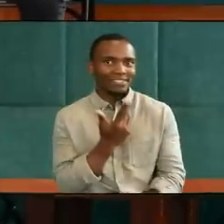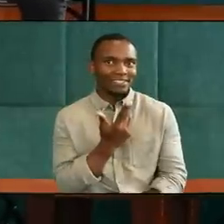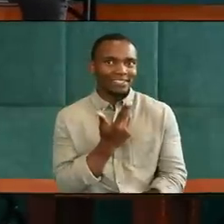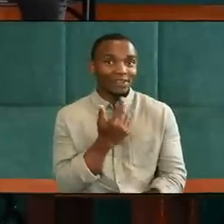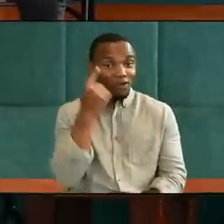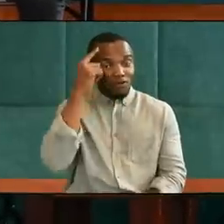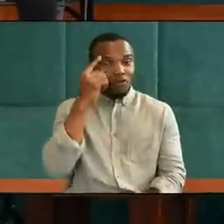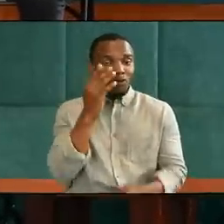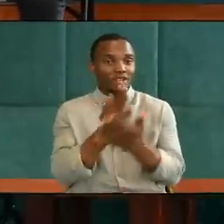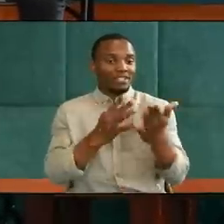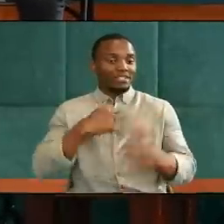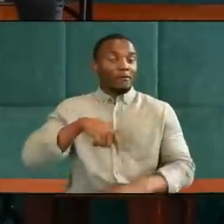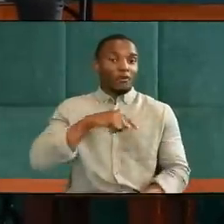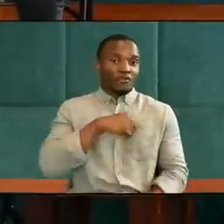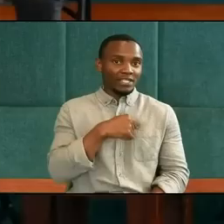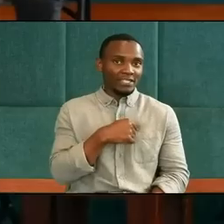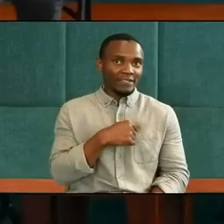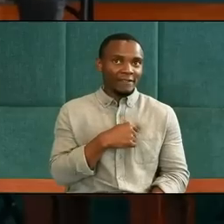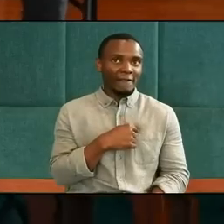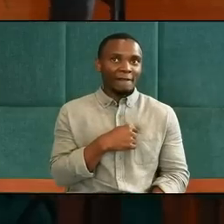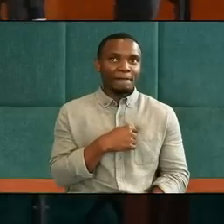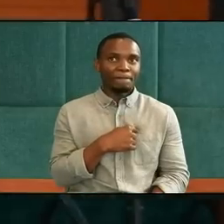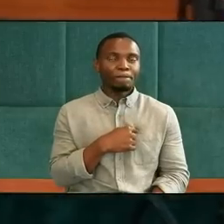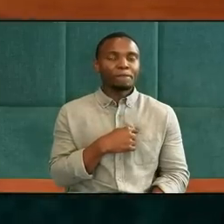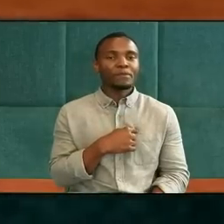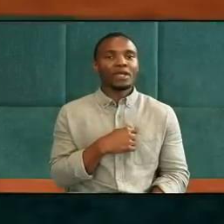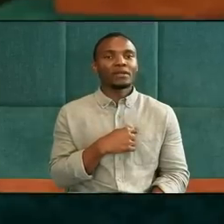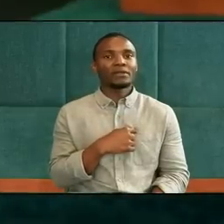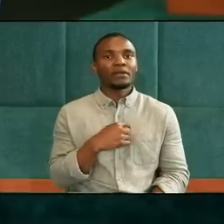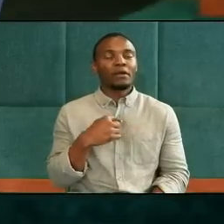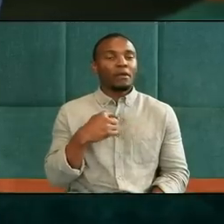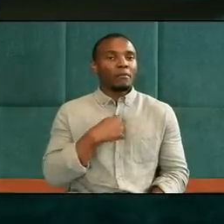for some of us. What do I mean by that?